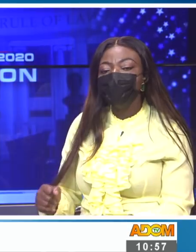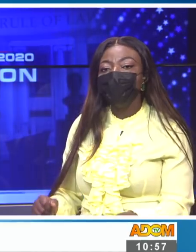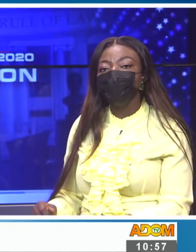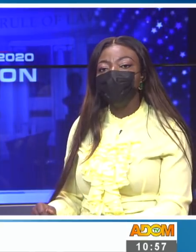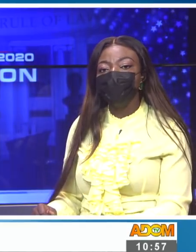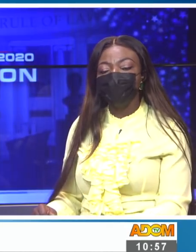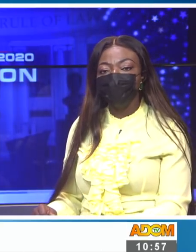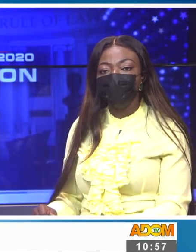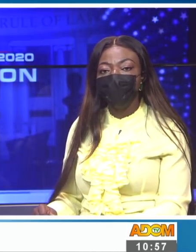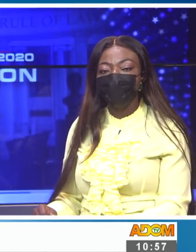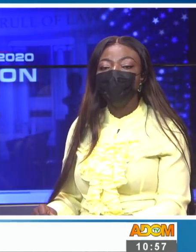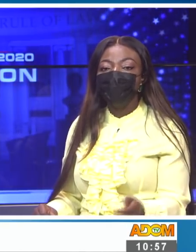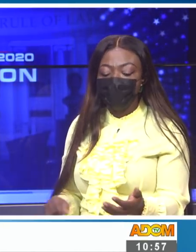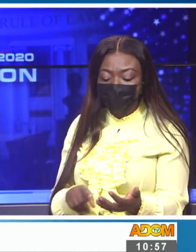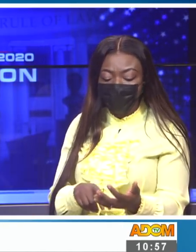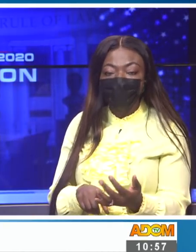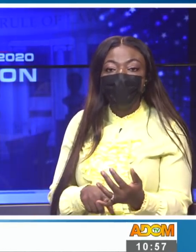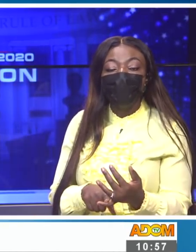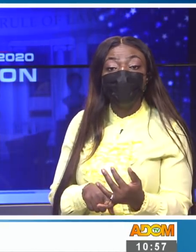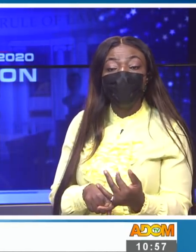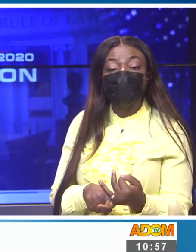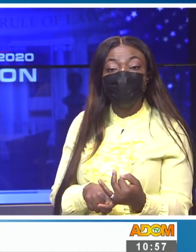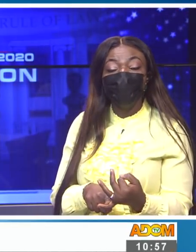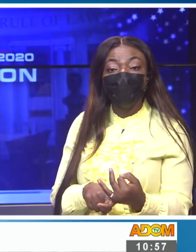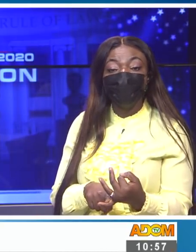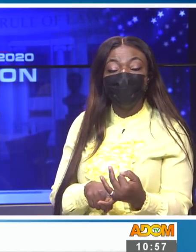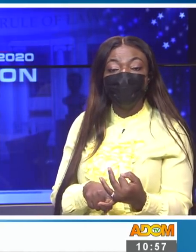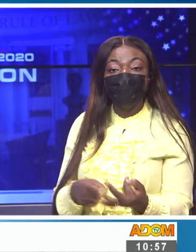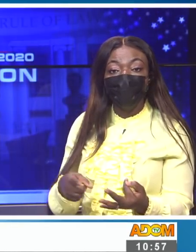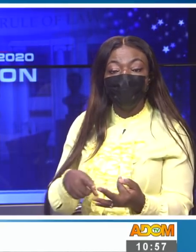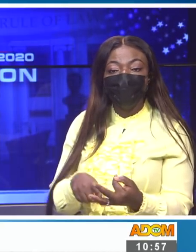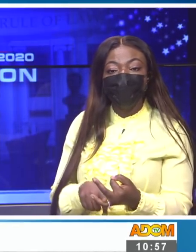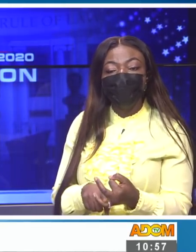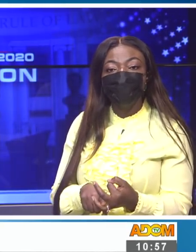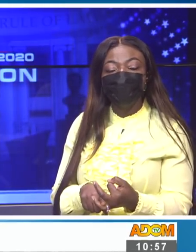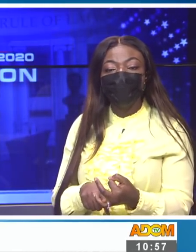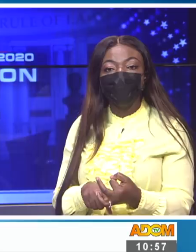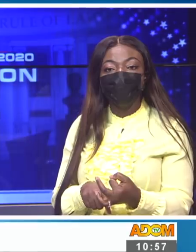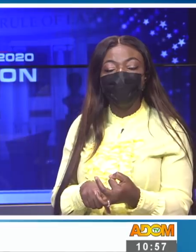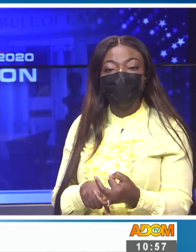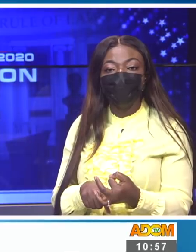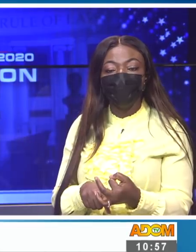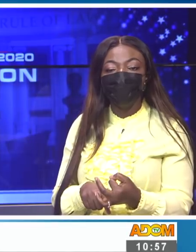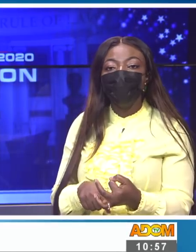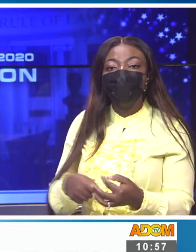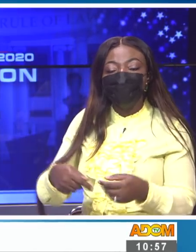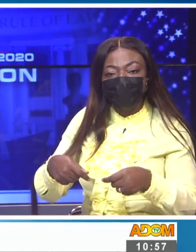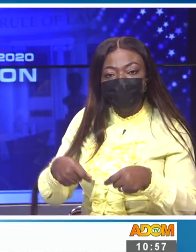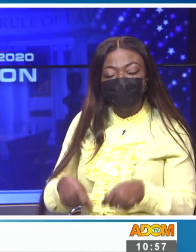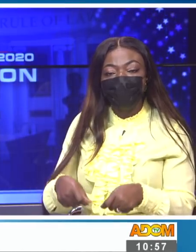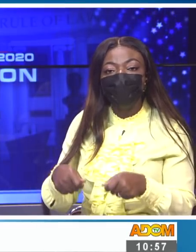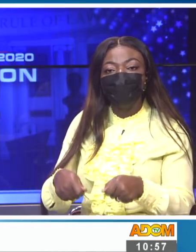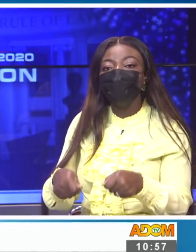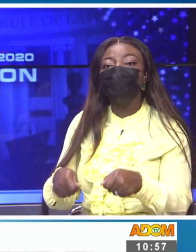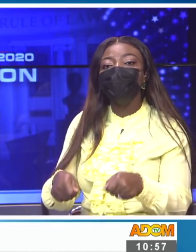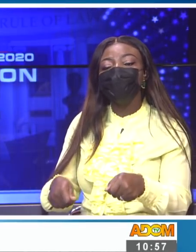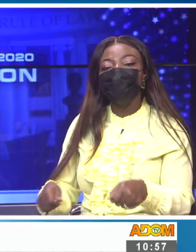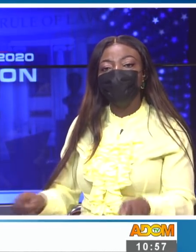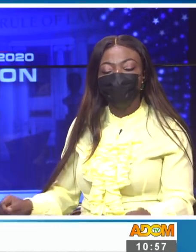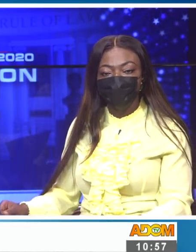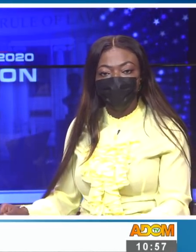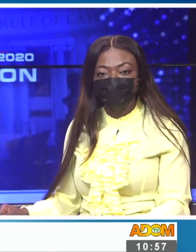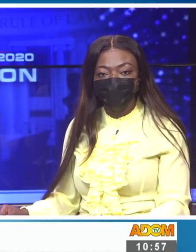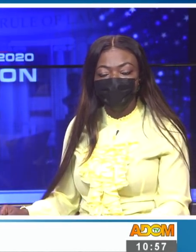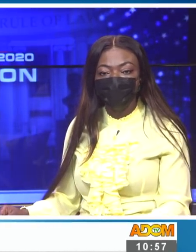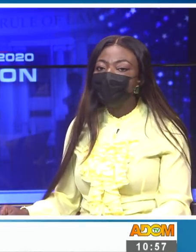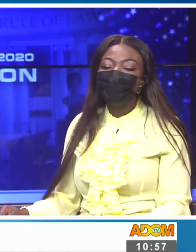fa closing addresses so mra se se first respondent ne de ko second respondent ne de ko petitioner na no de asem